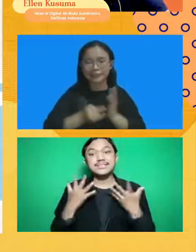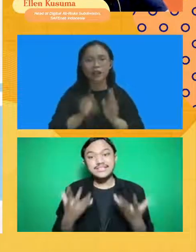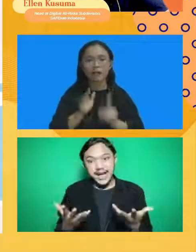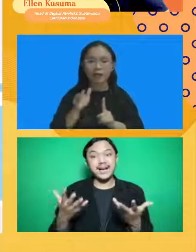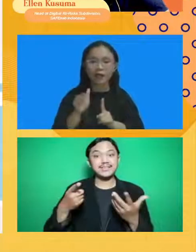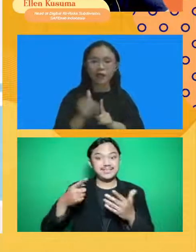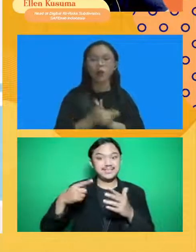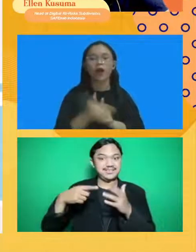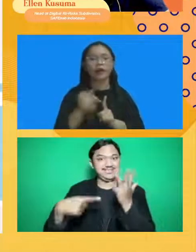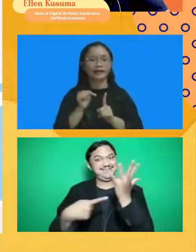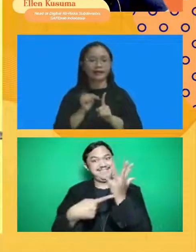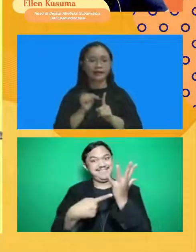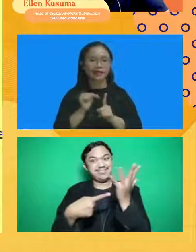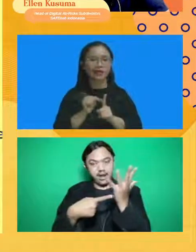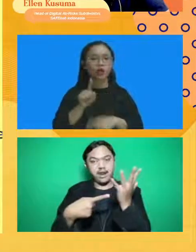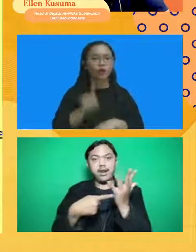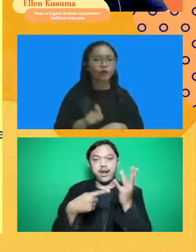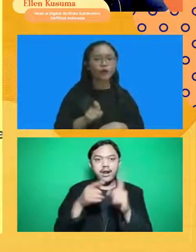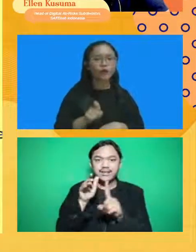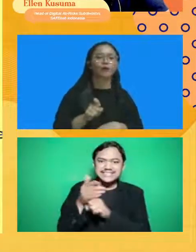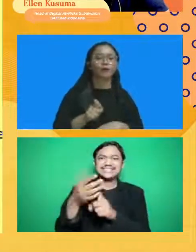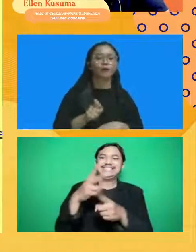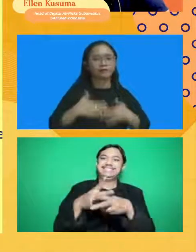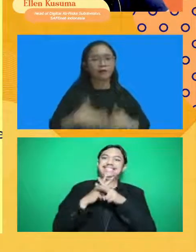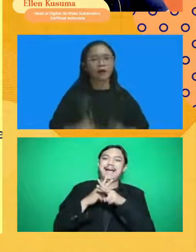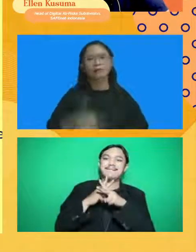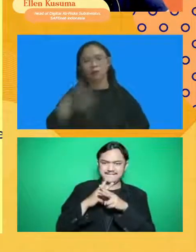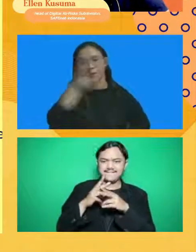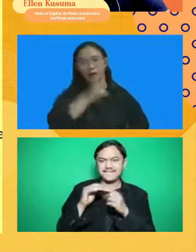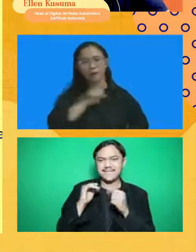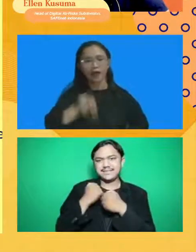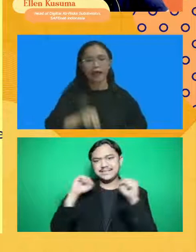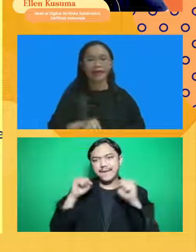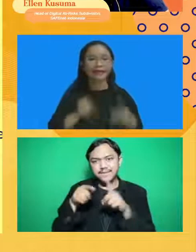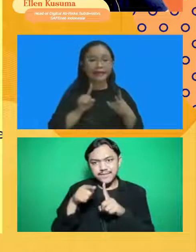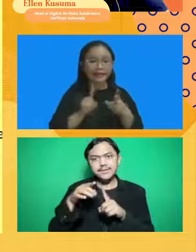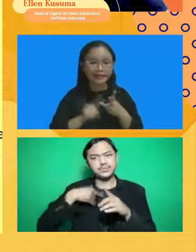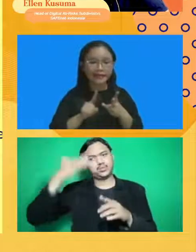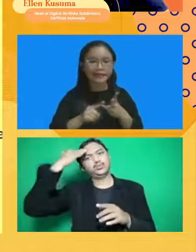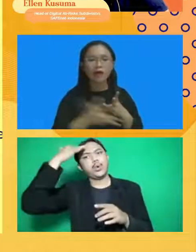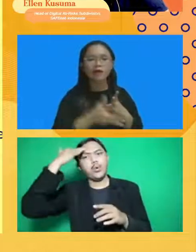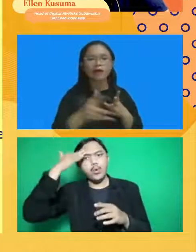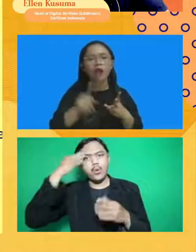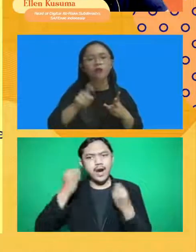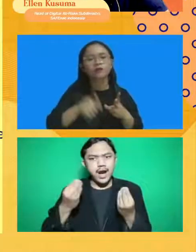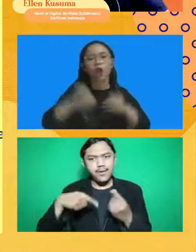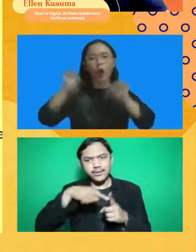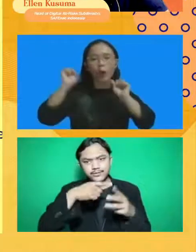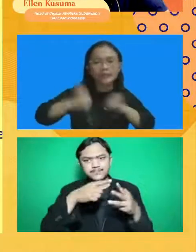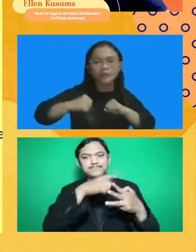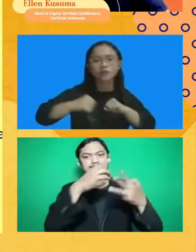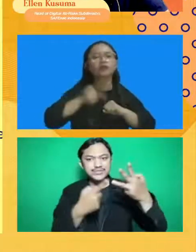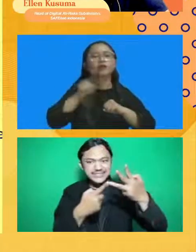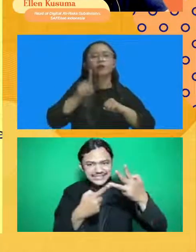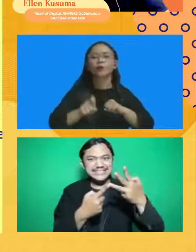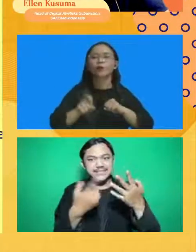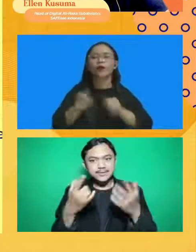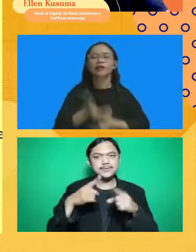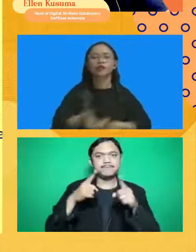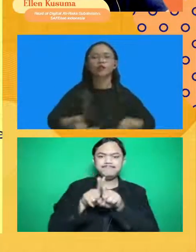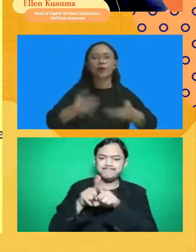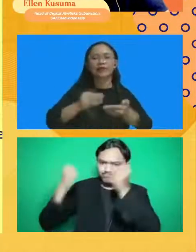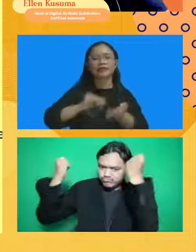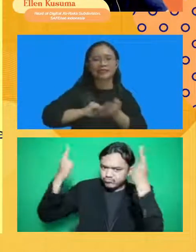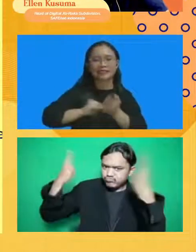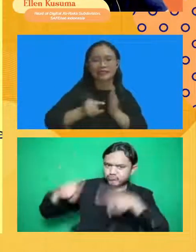them accountable for it. And then also understand, always be mindful of our consent in regards of our digital data, but also we need